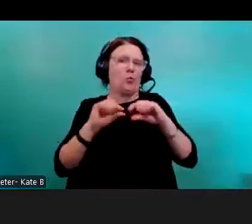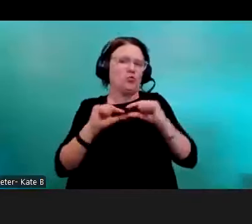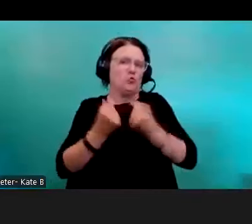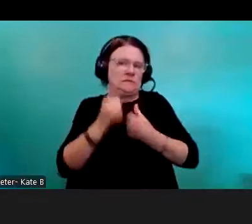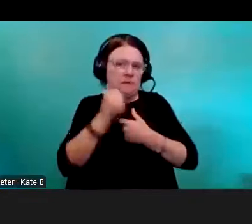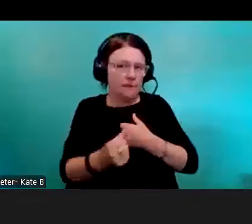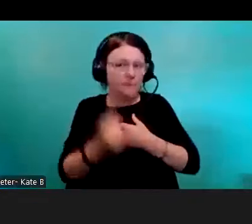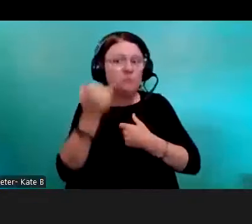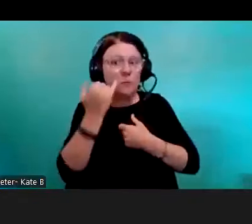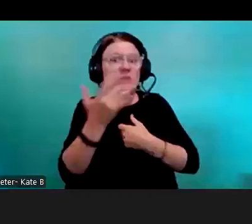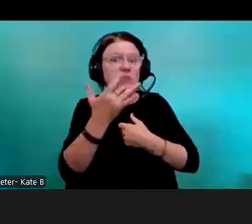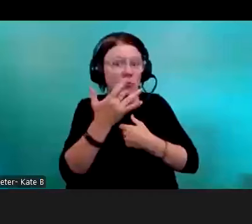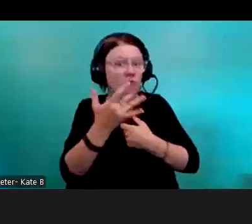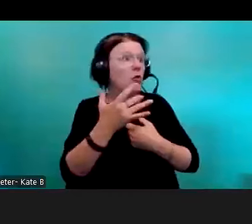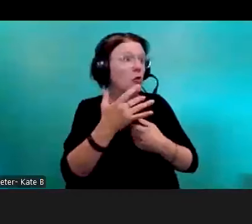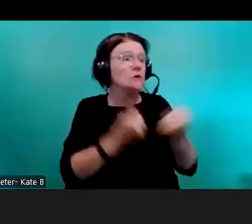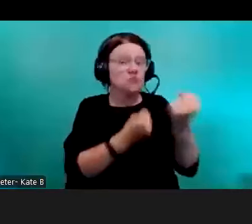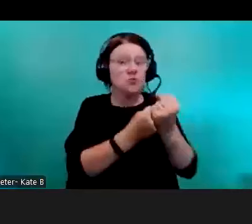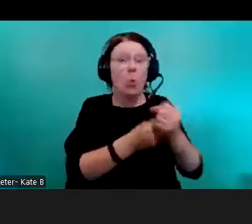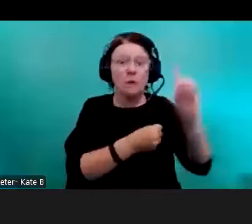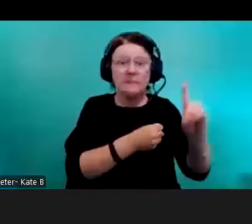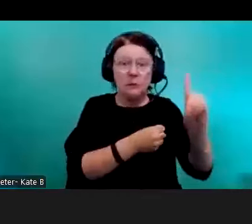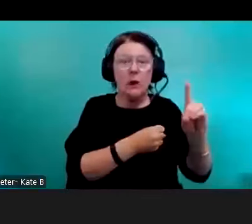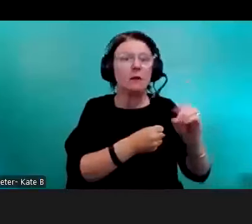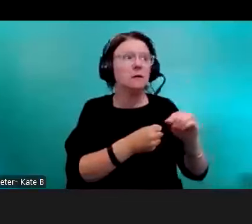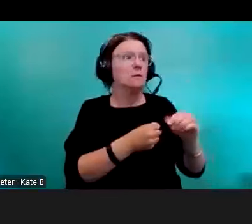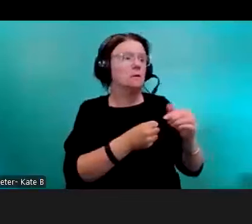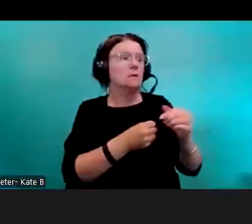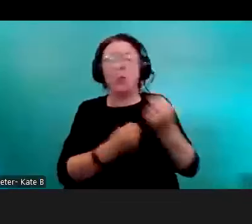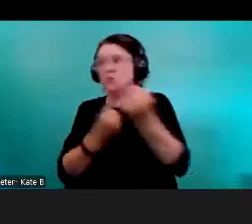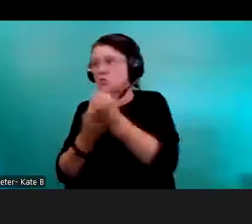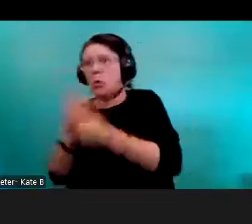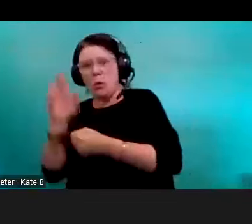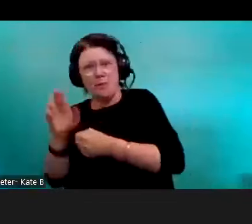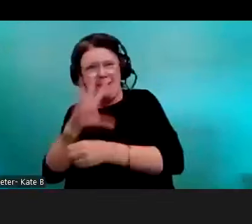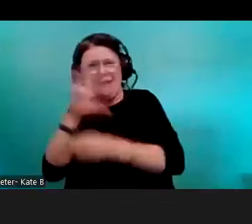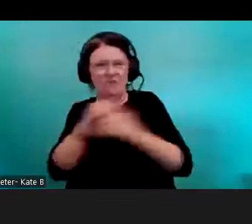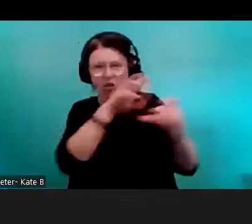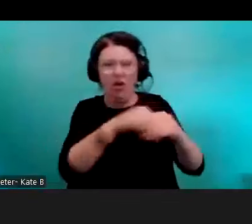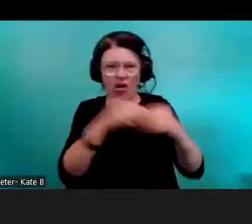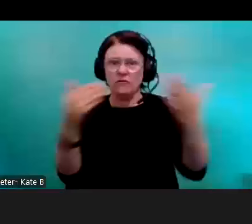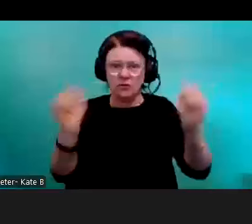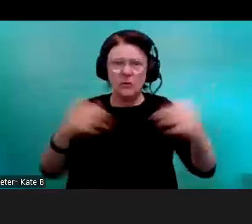interested in doing partisan work or, you know, to support a candidate, you know, do get involved in their campaigns